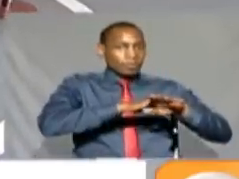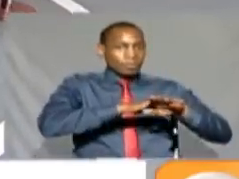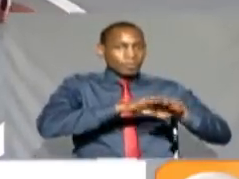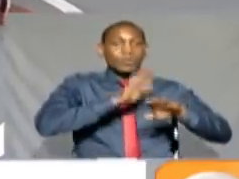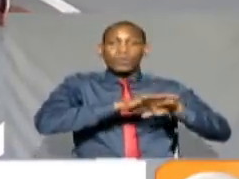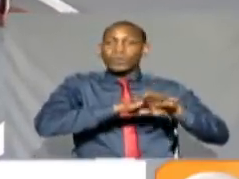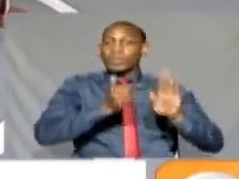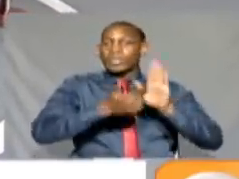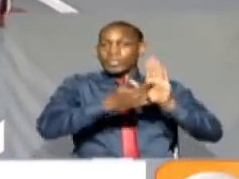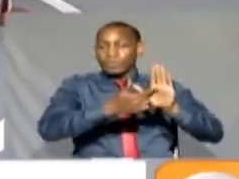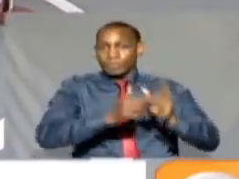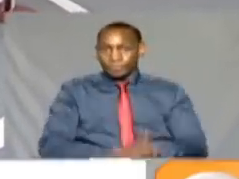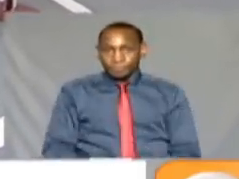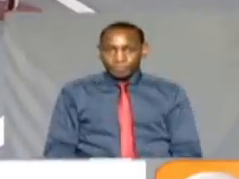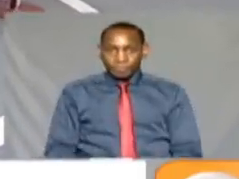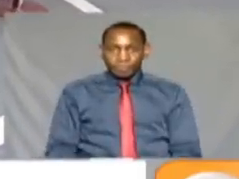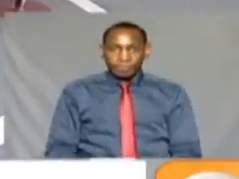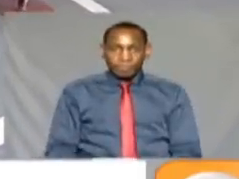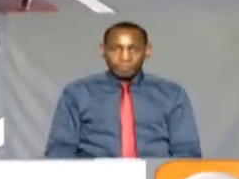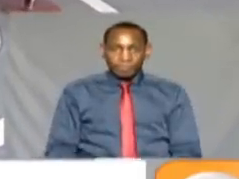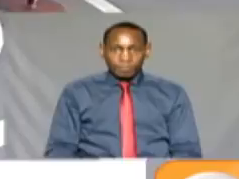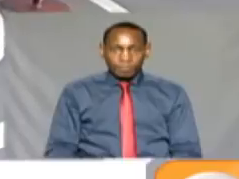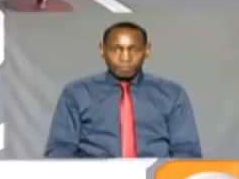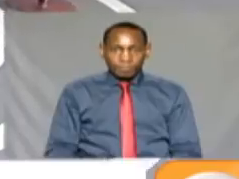Nyeri Town, right? Gunjiri.